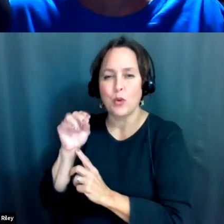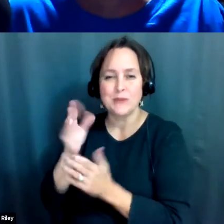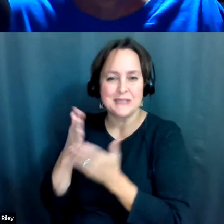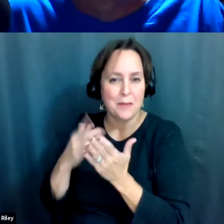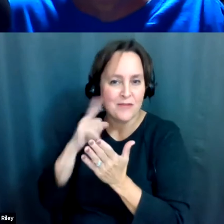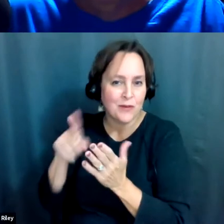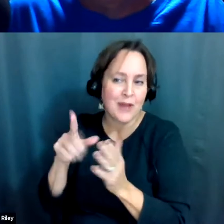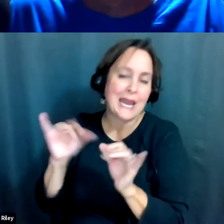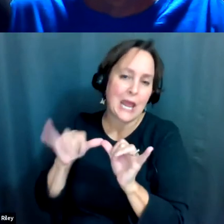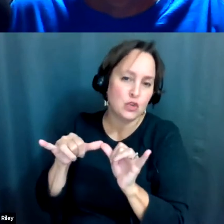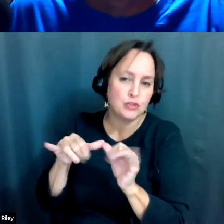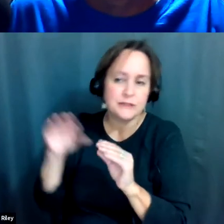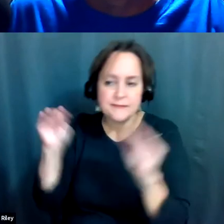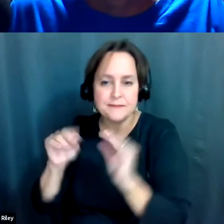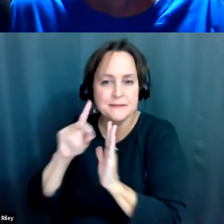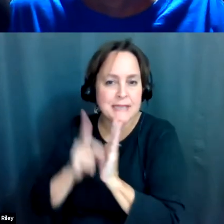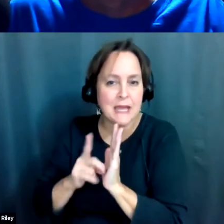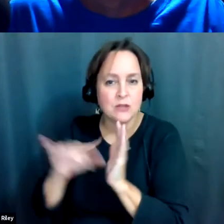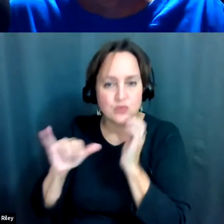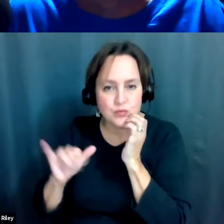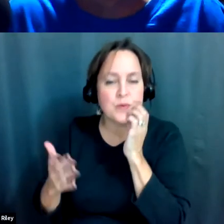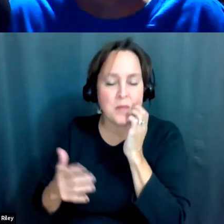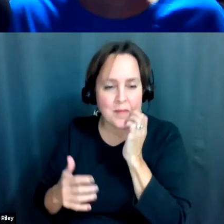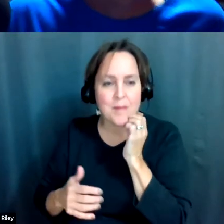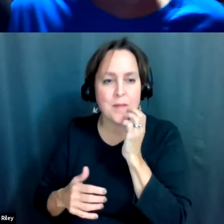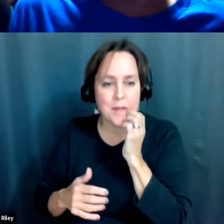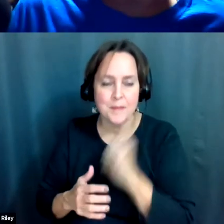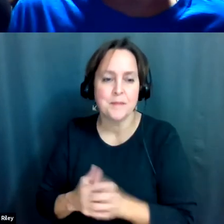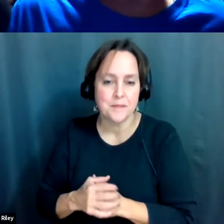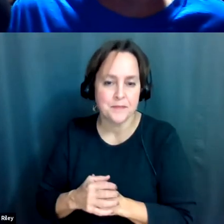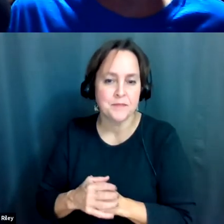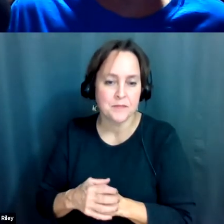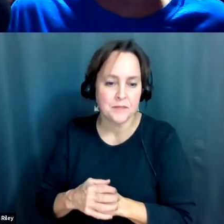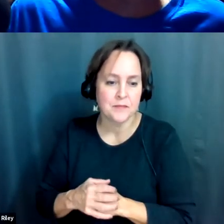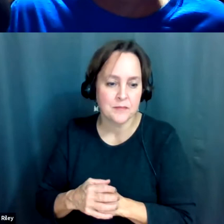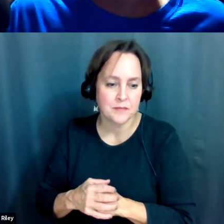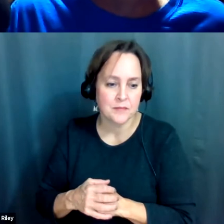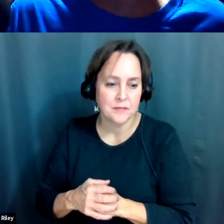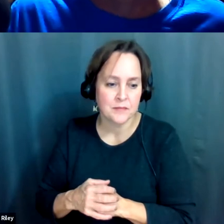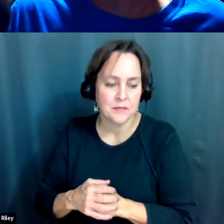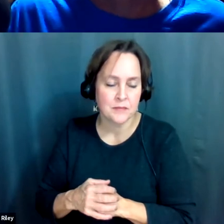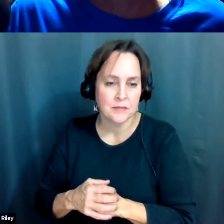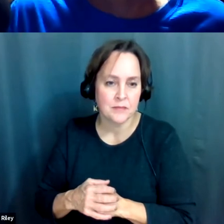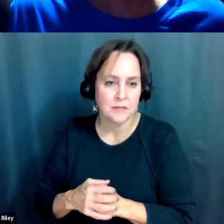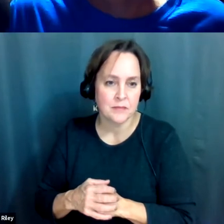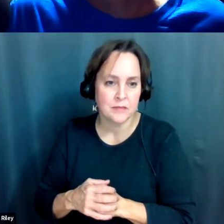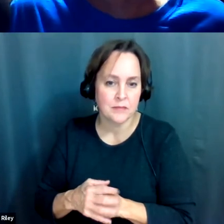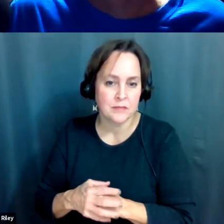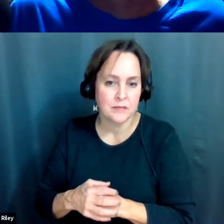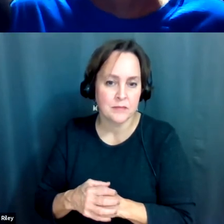actually. Um, and some of them, I actually did the reading of the scripts, but, um, the, um,